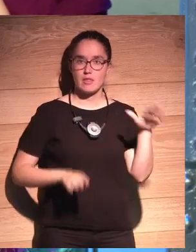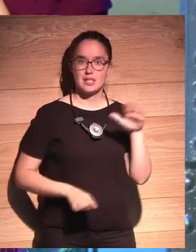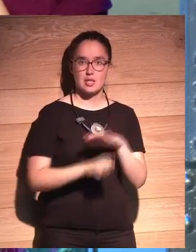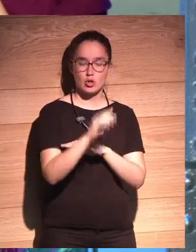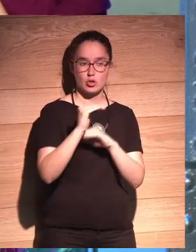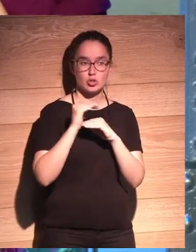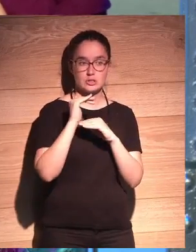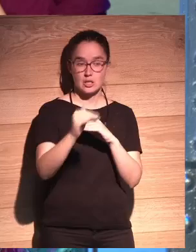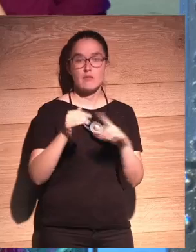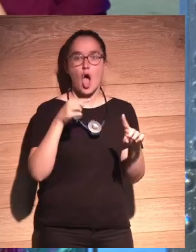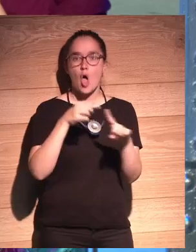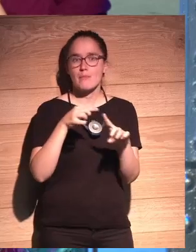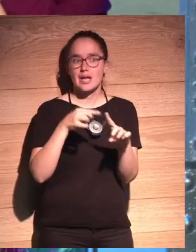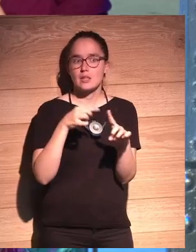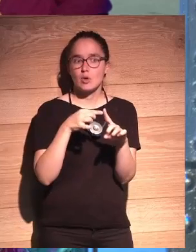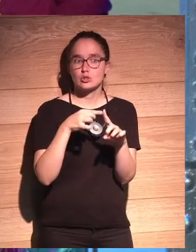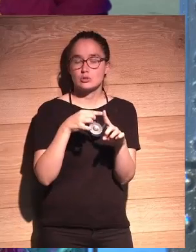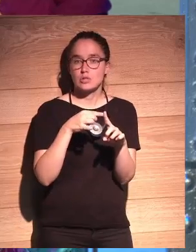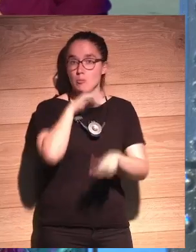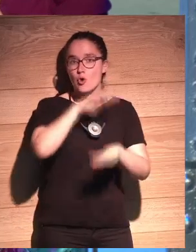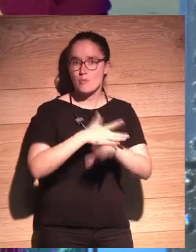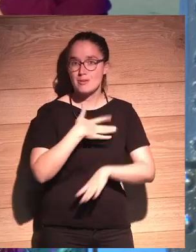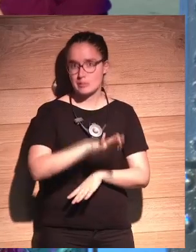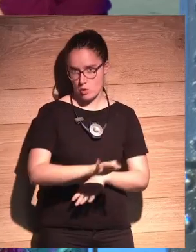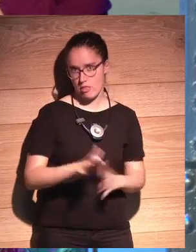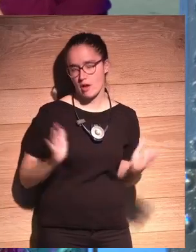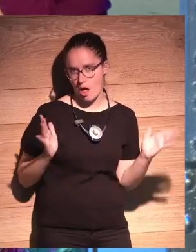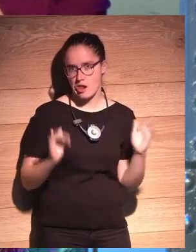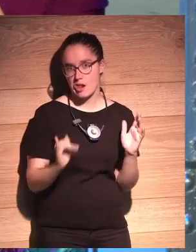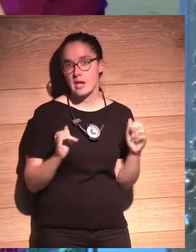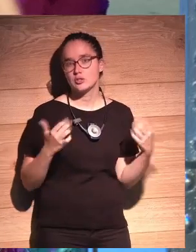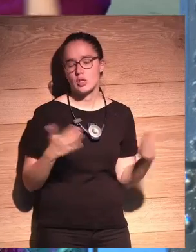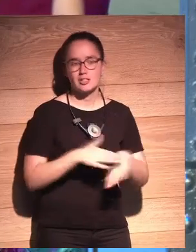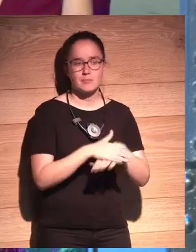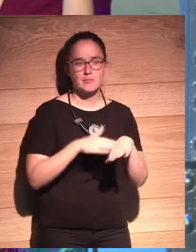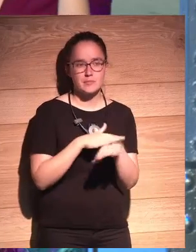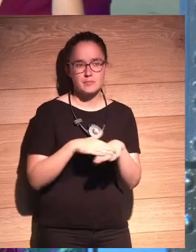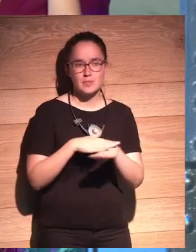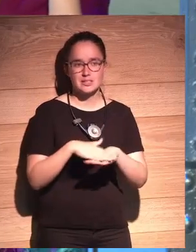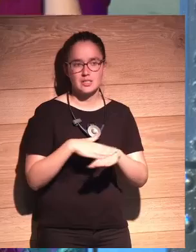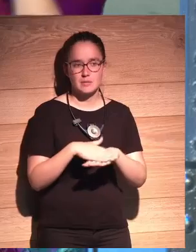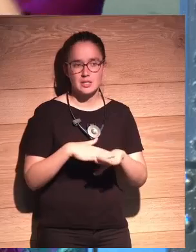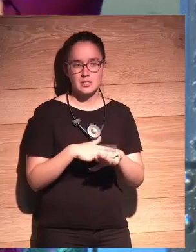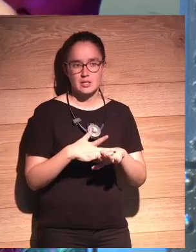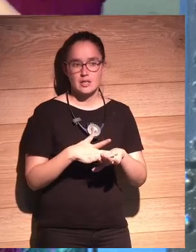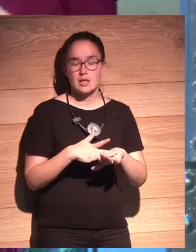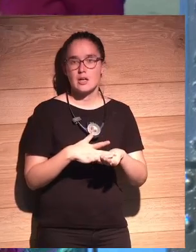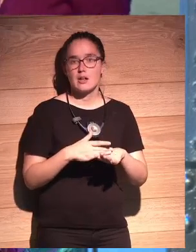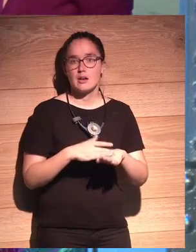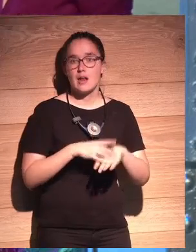but as a responsible of the Spanish network, we've established reasonable